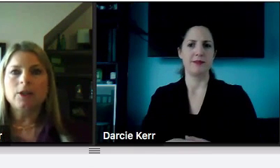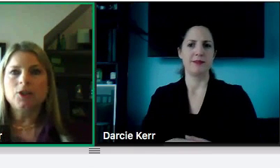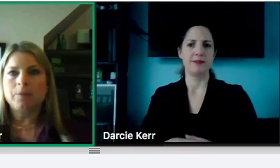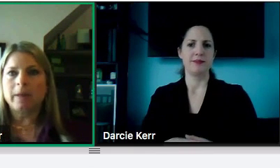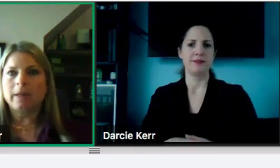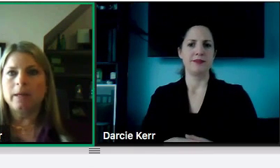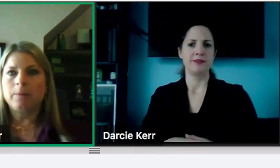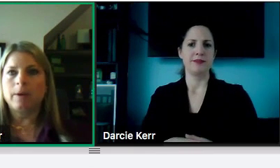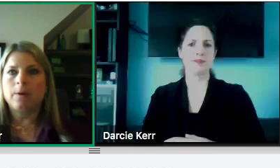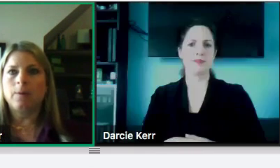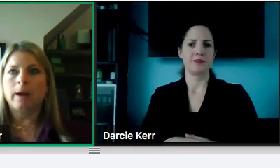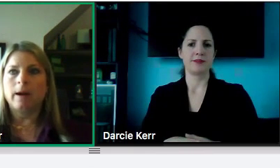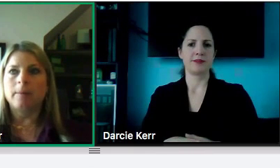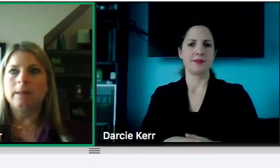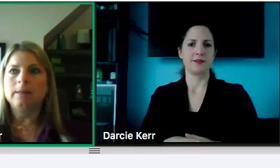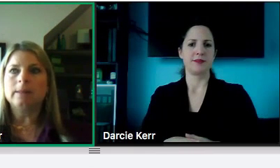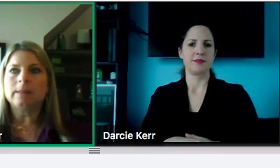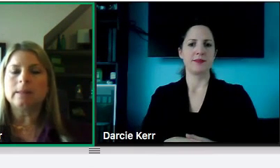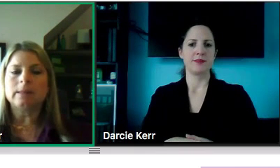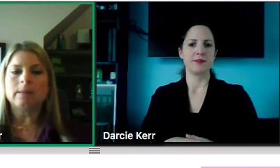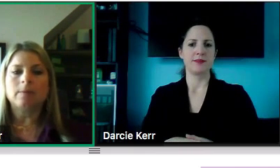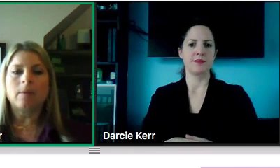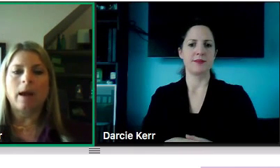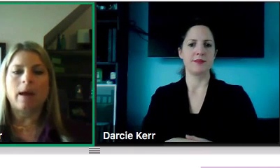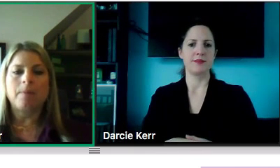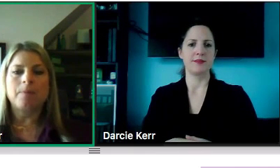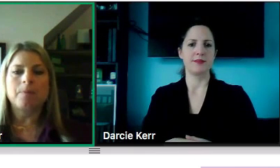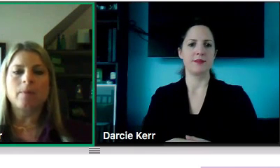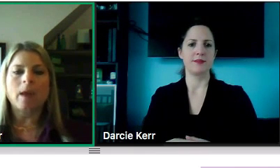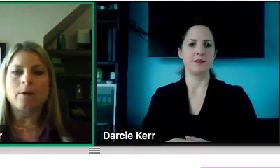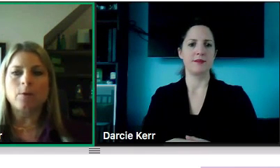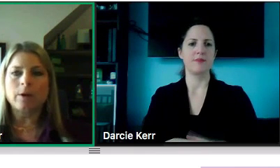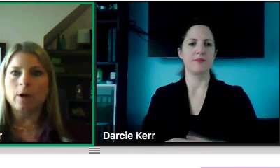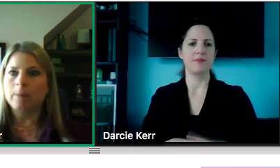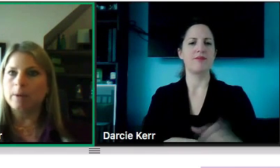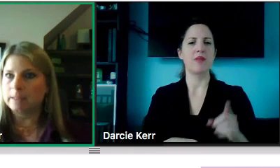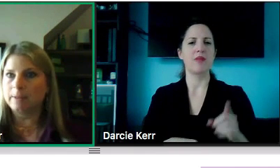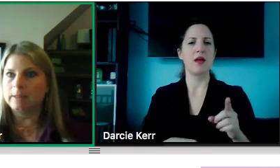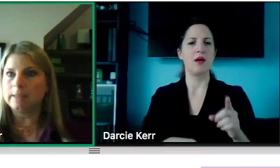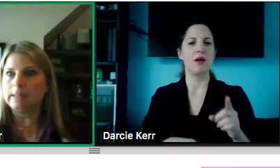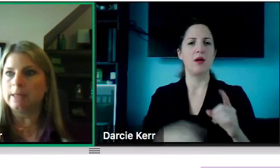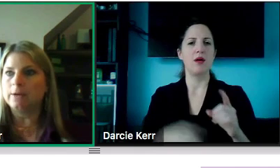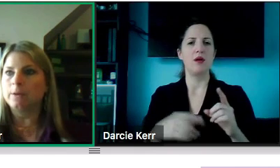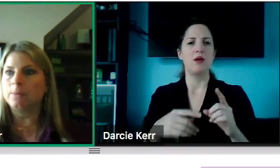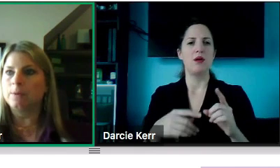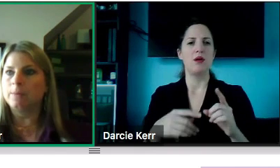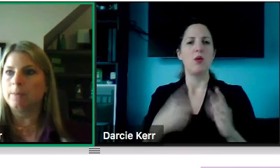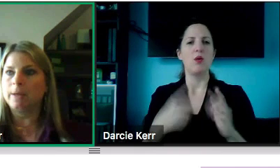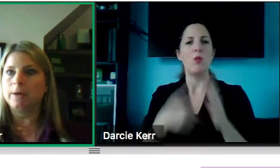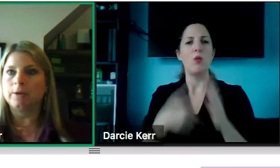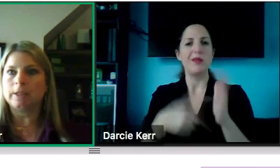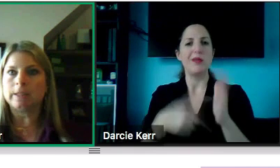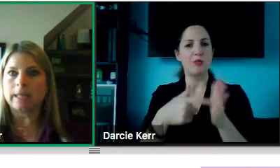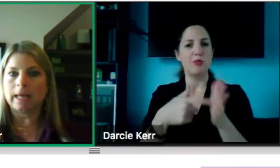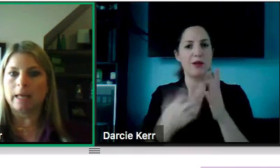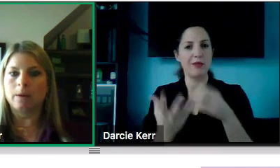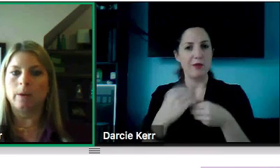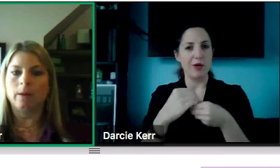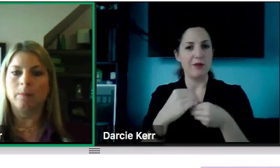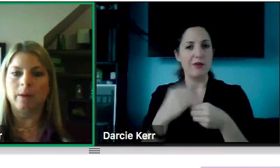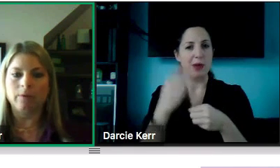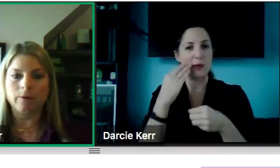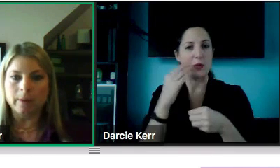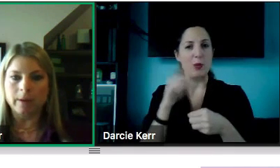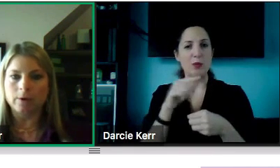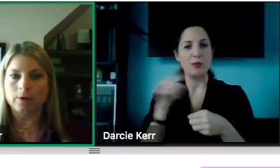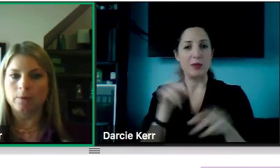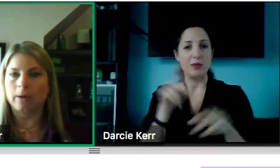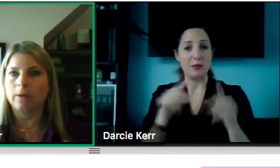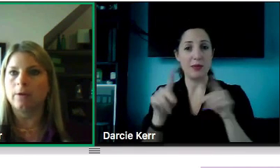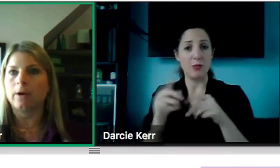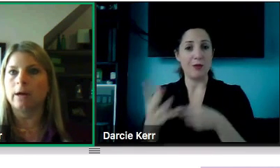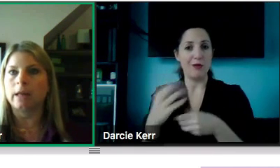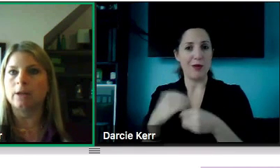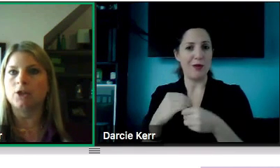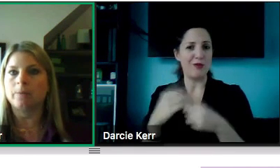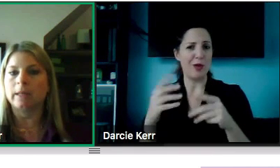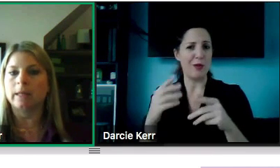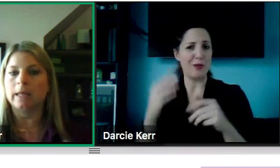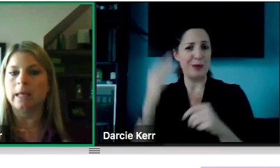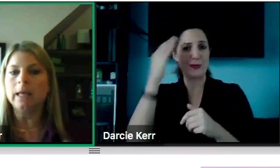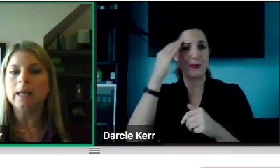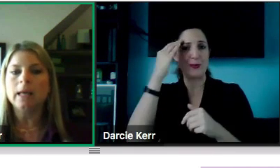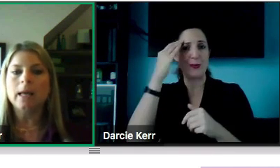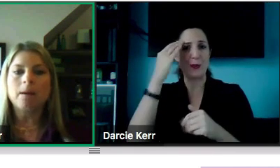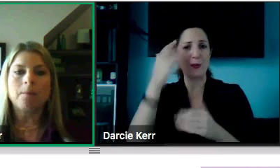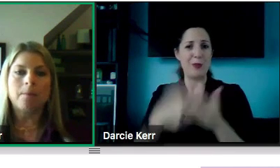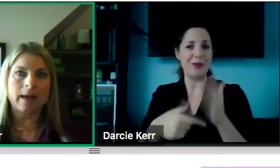The eligibility requirements. I know that our participants here in the room here today will be familiar with